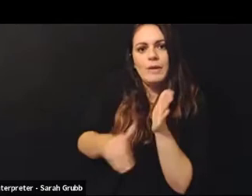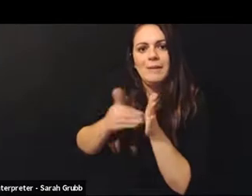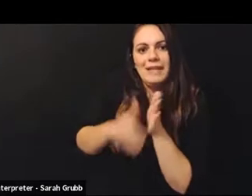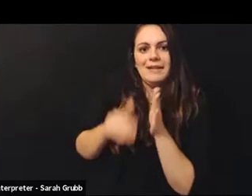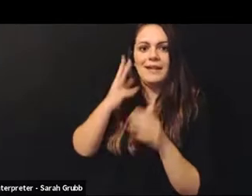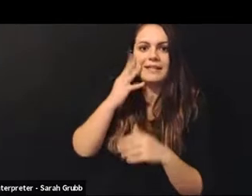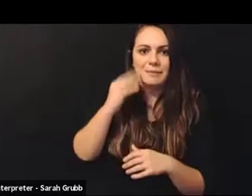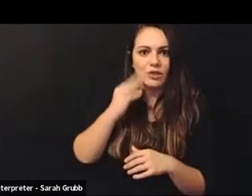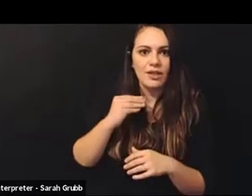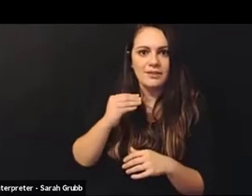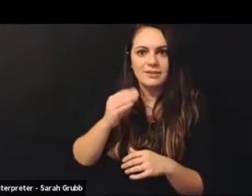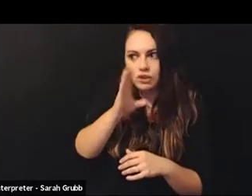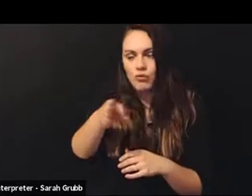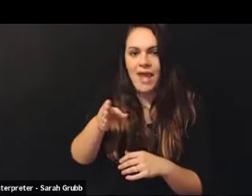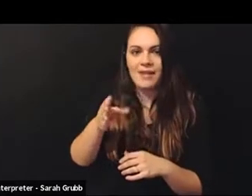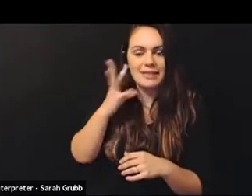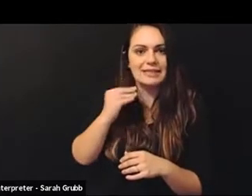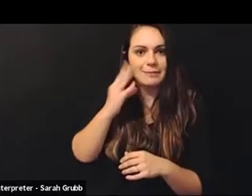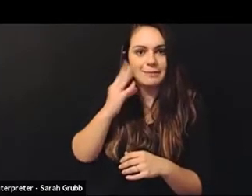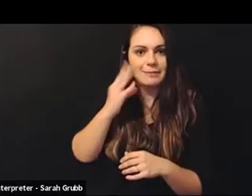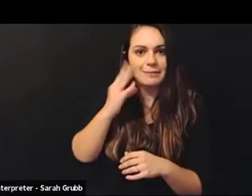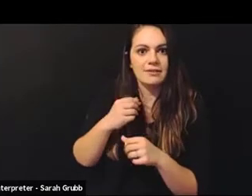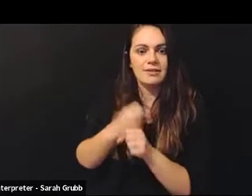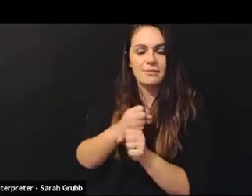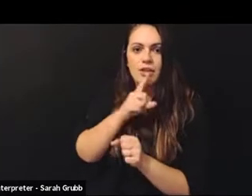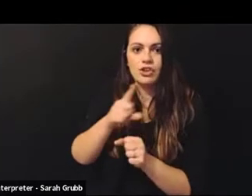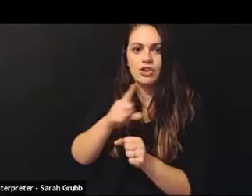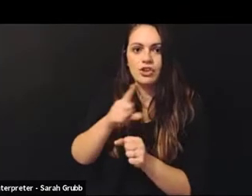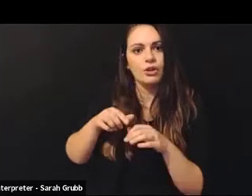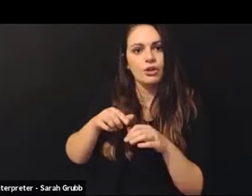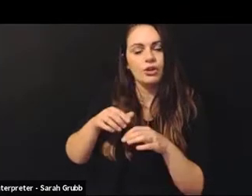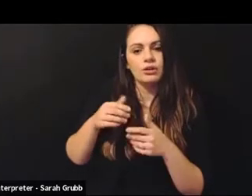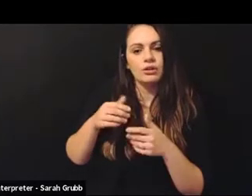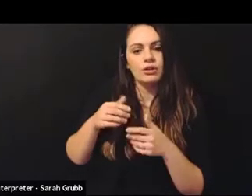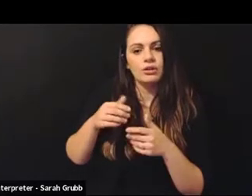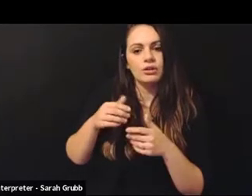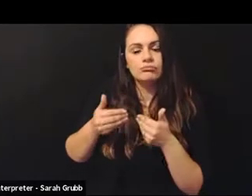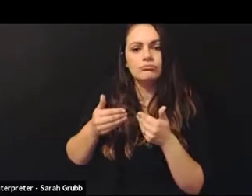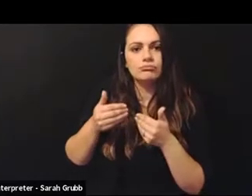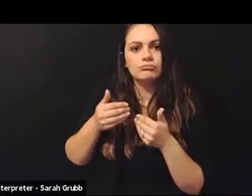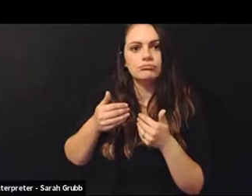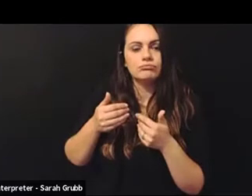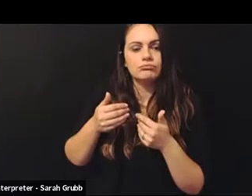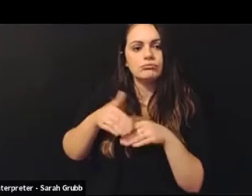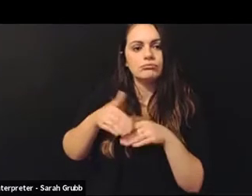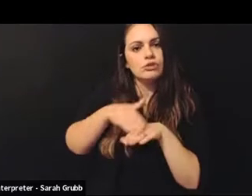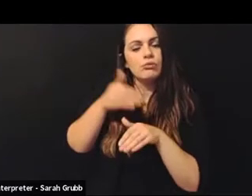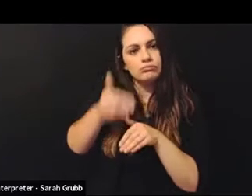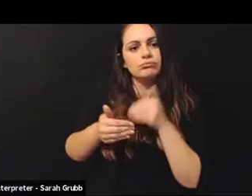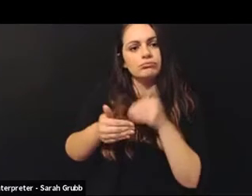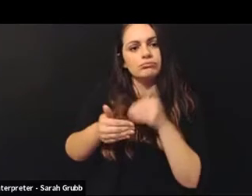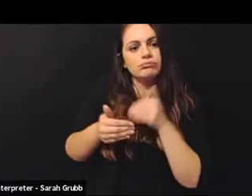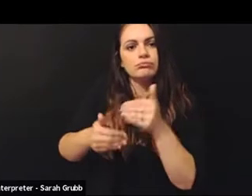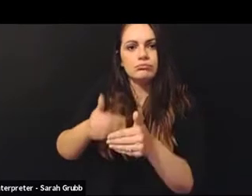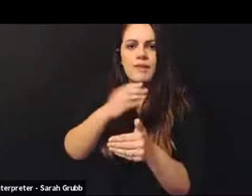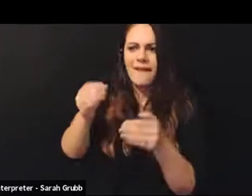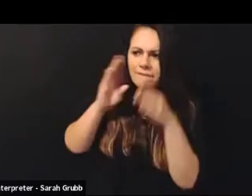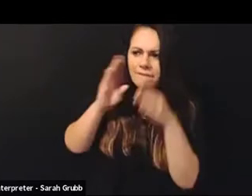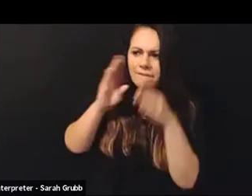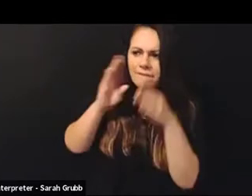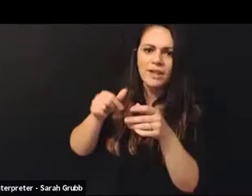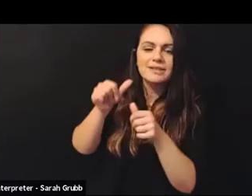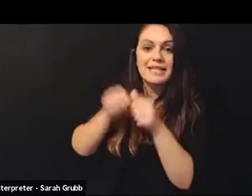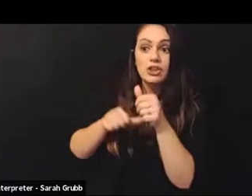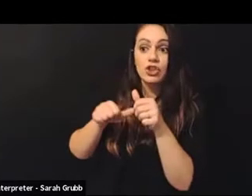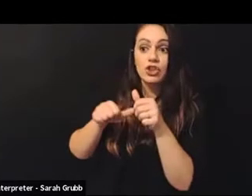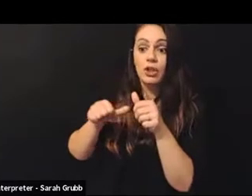making the steps very small so that they can, again, be successful and focusing on always in every routine, thinking about